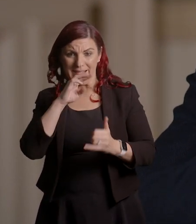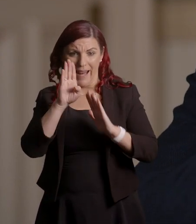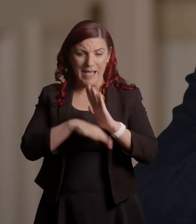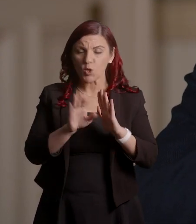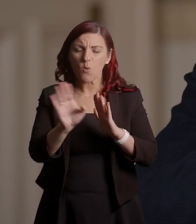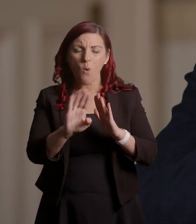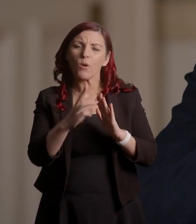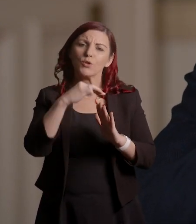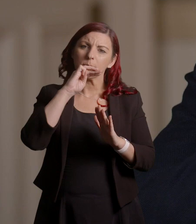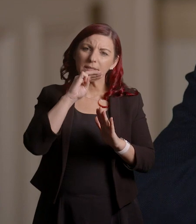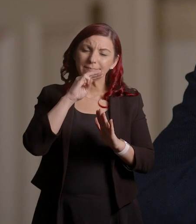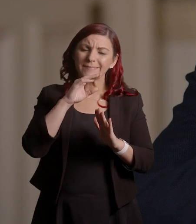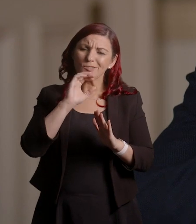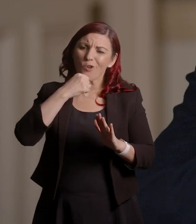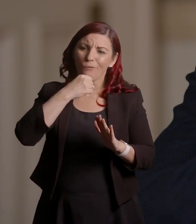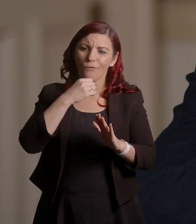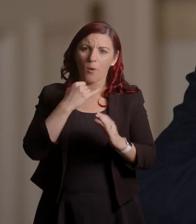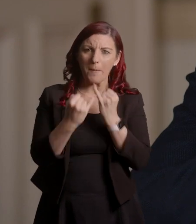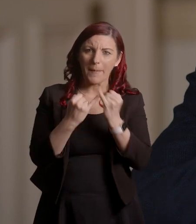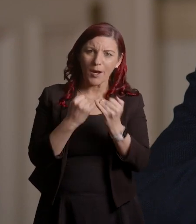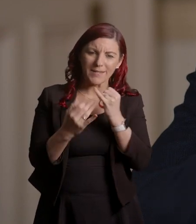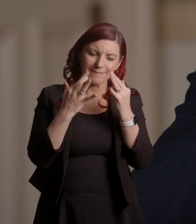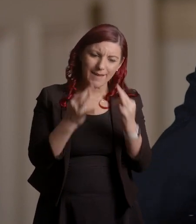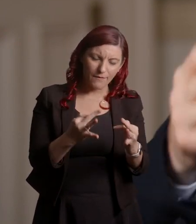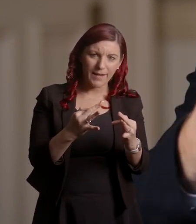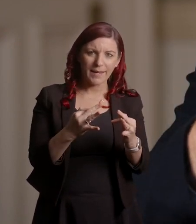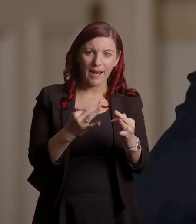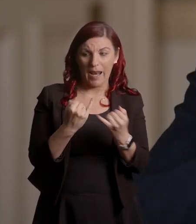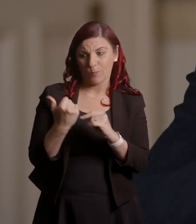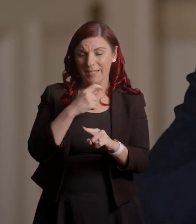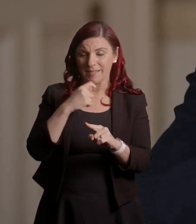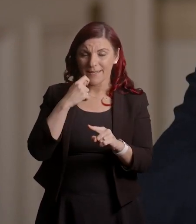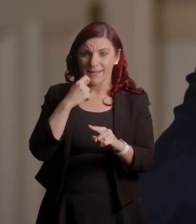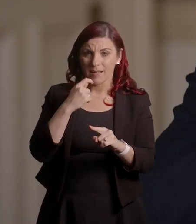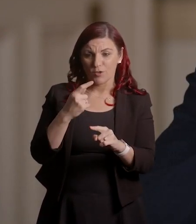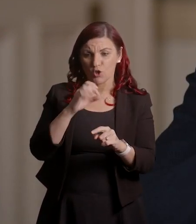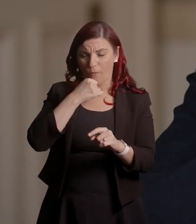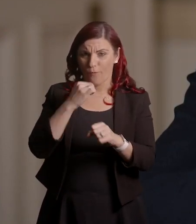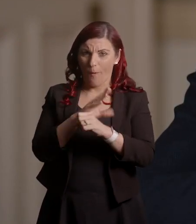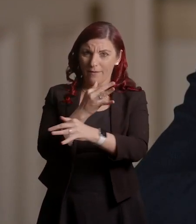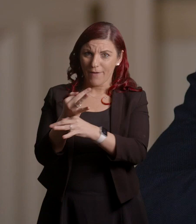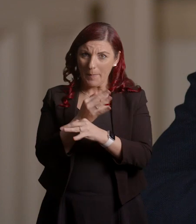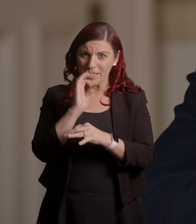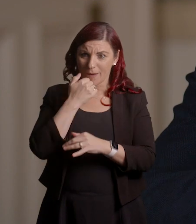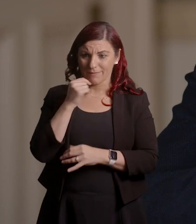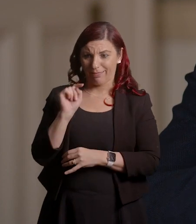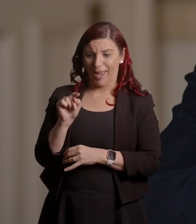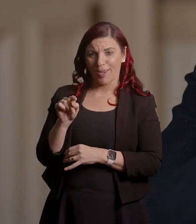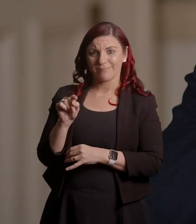but it's tough for players for sure, and definitely, as John mentioned, tough on the families, you know,